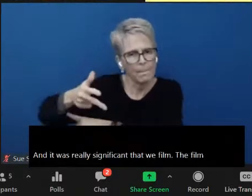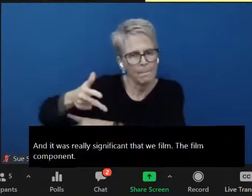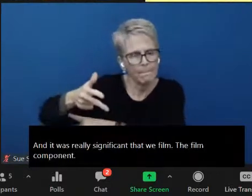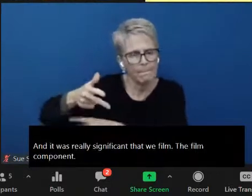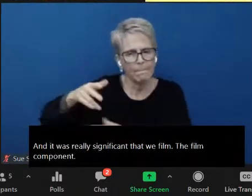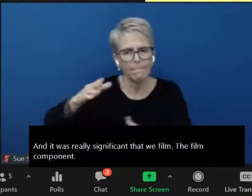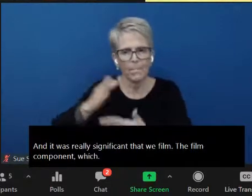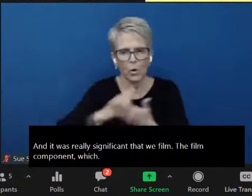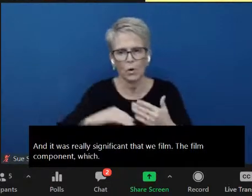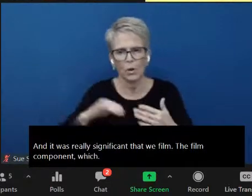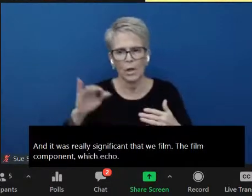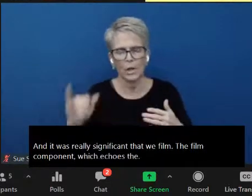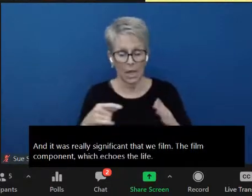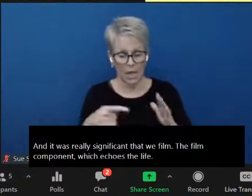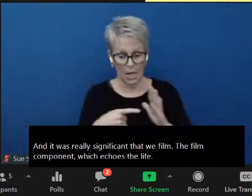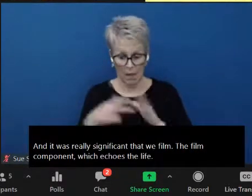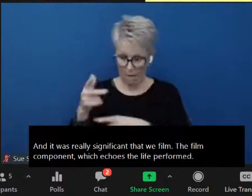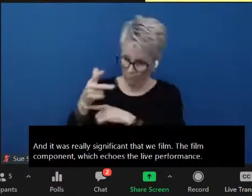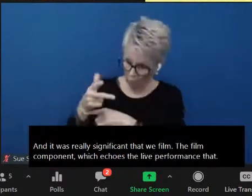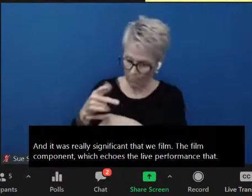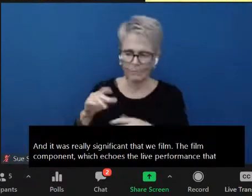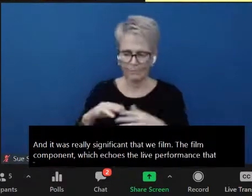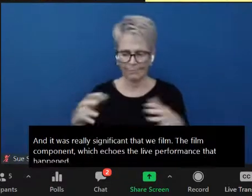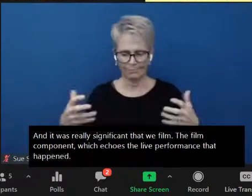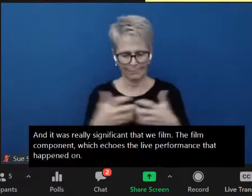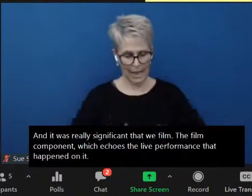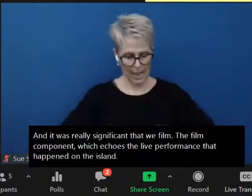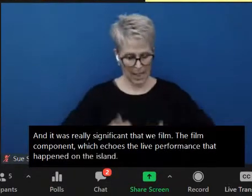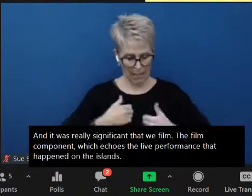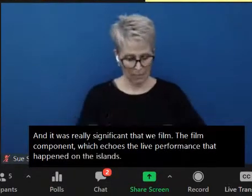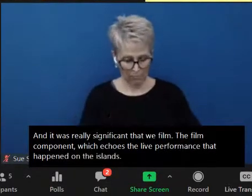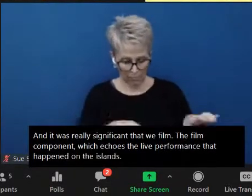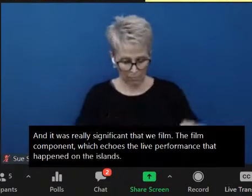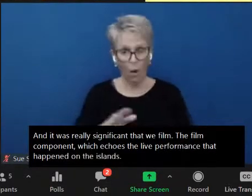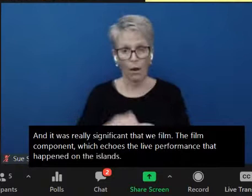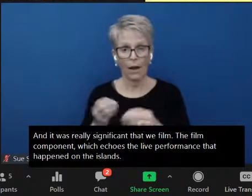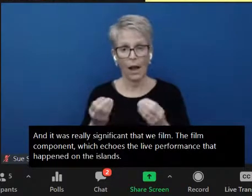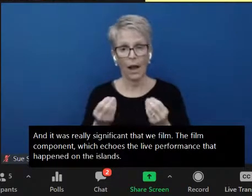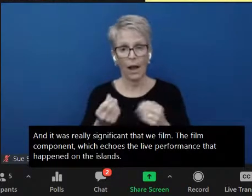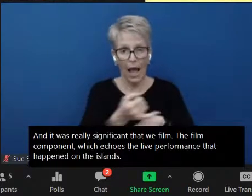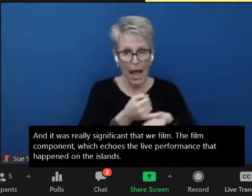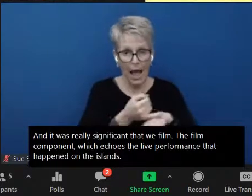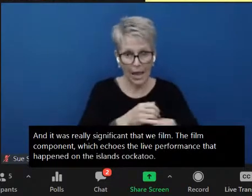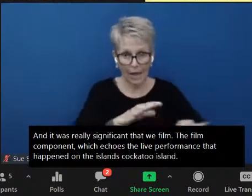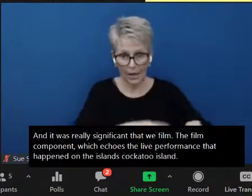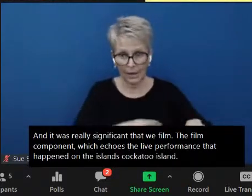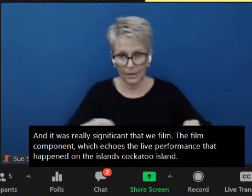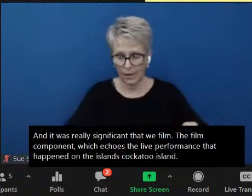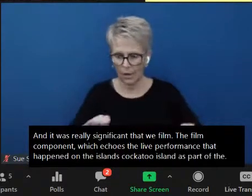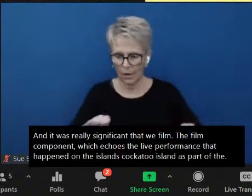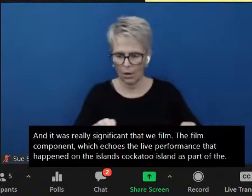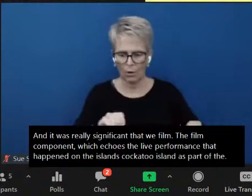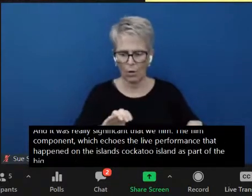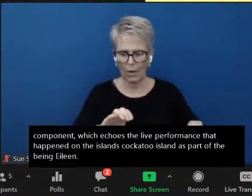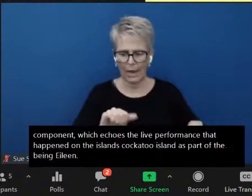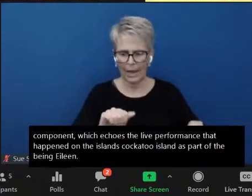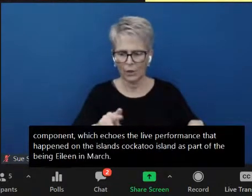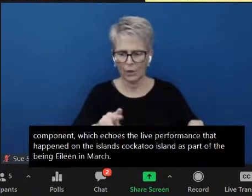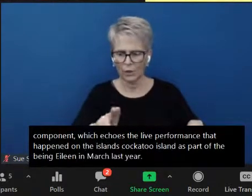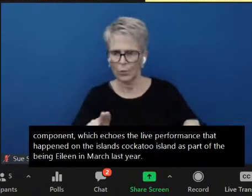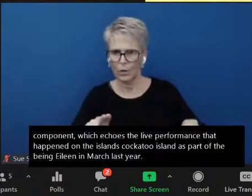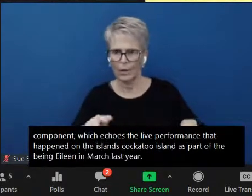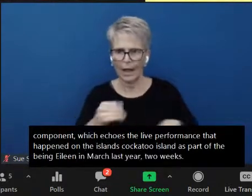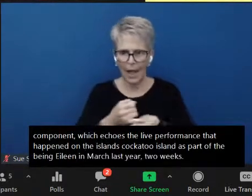filmed the filmic component, which echoes the live performance that happened on the island, Kakuju Island, as part of the Biennale in March last